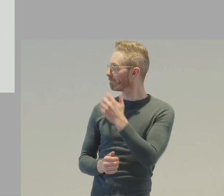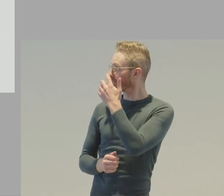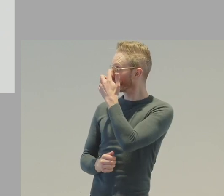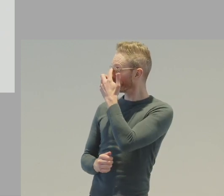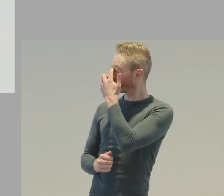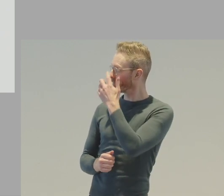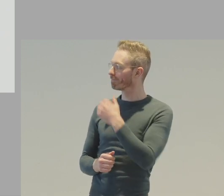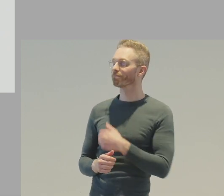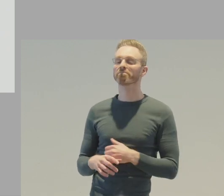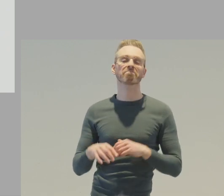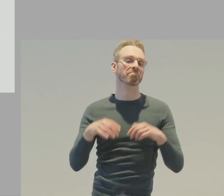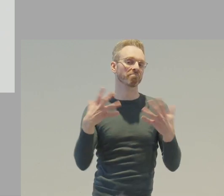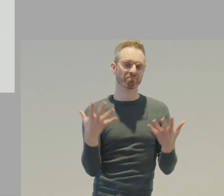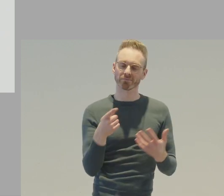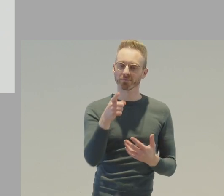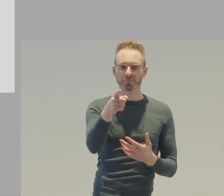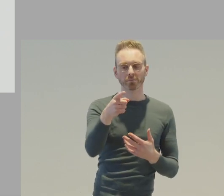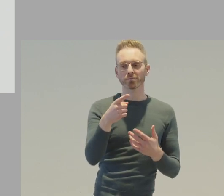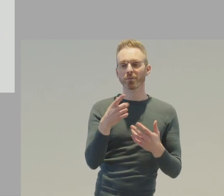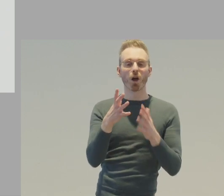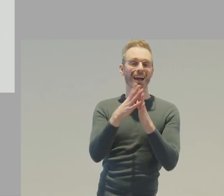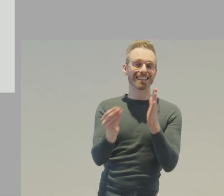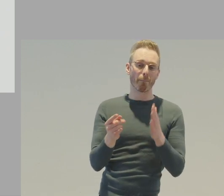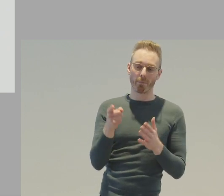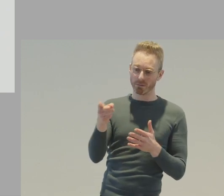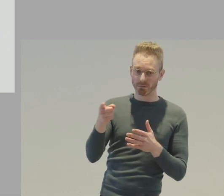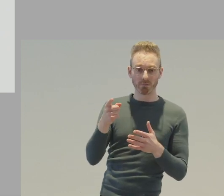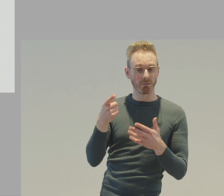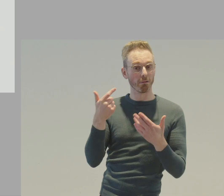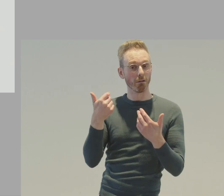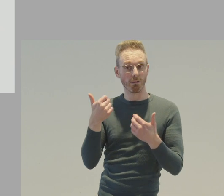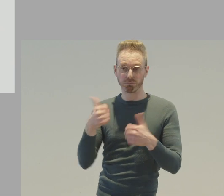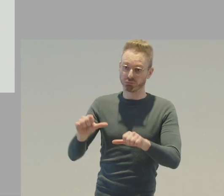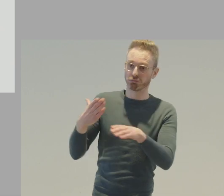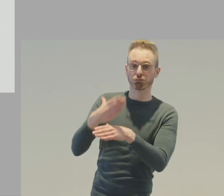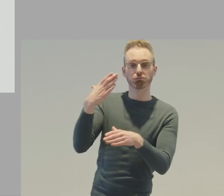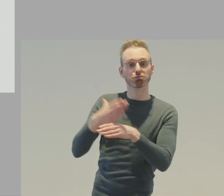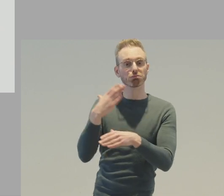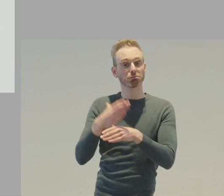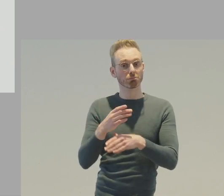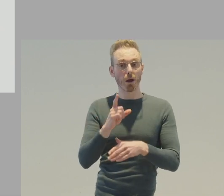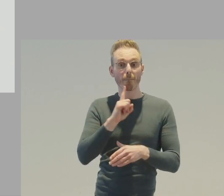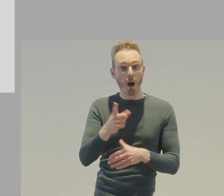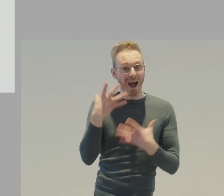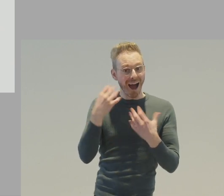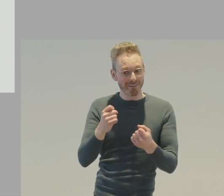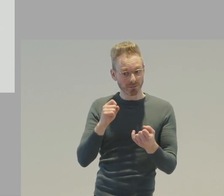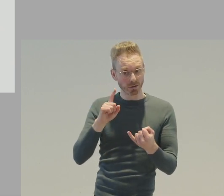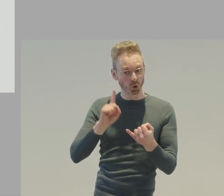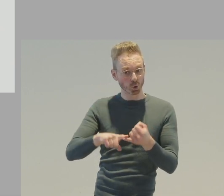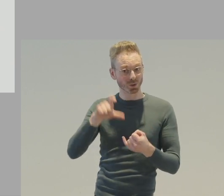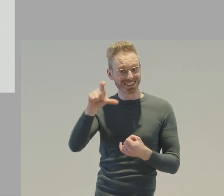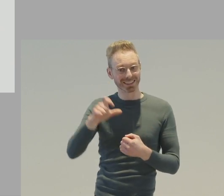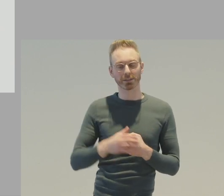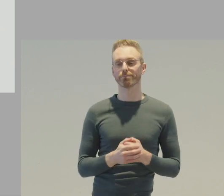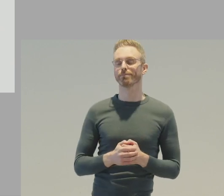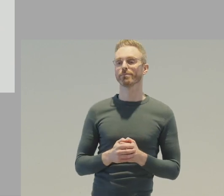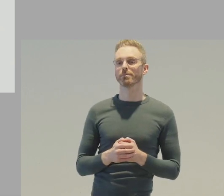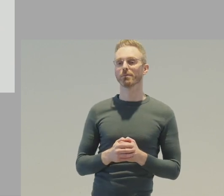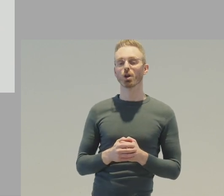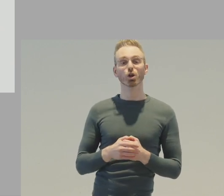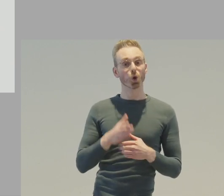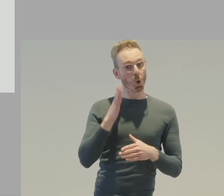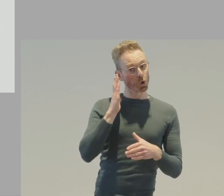so let's say you are doing some work then and you're on universal credit. For every £1 that you earn over the work allowance, so if that's